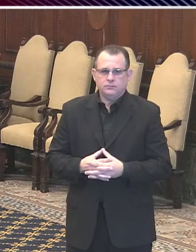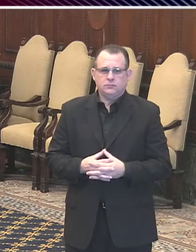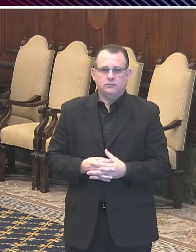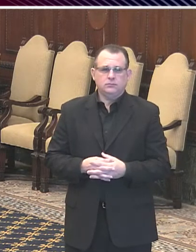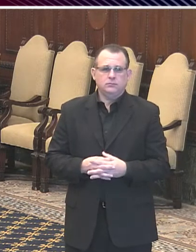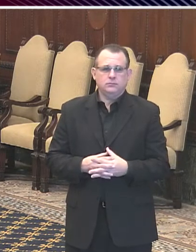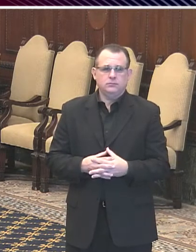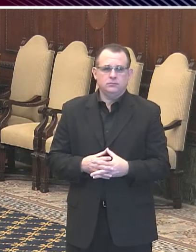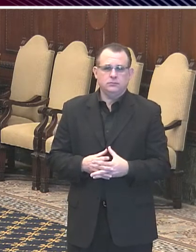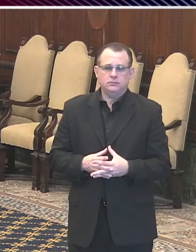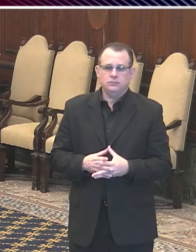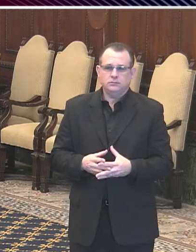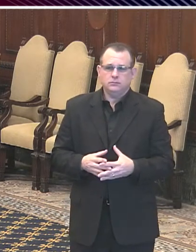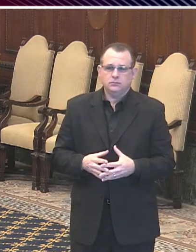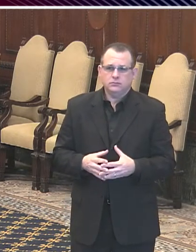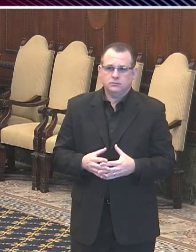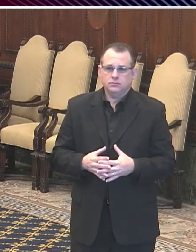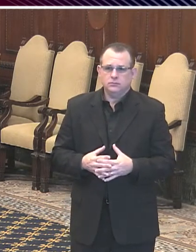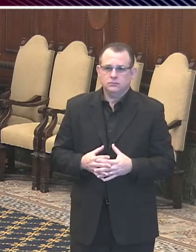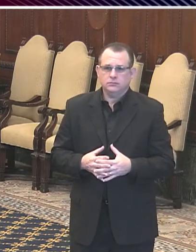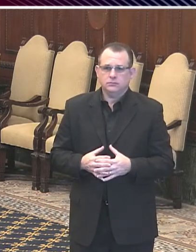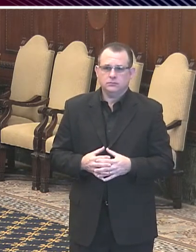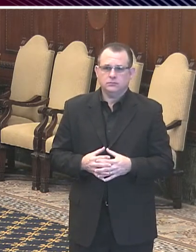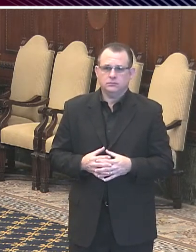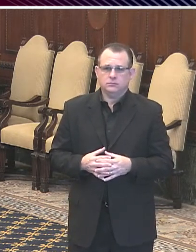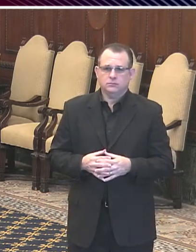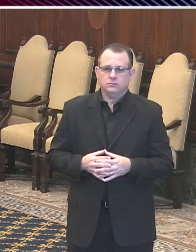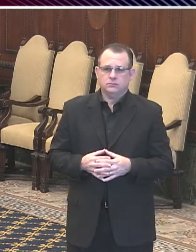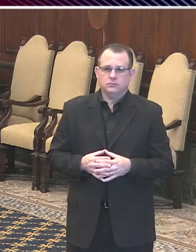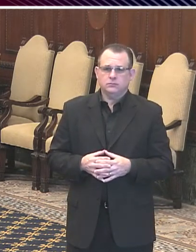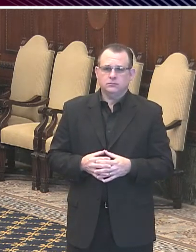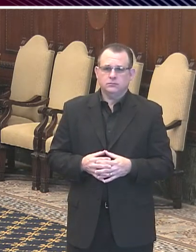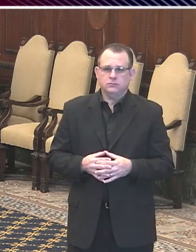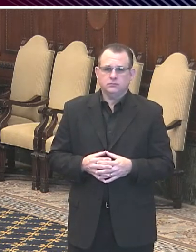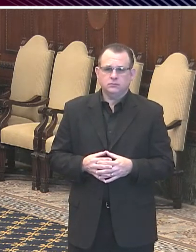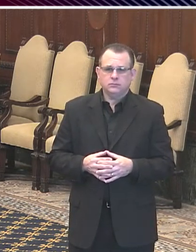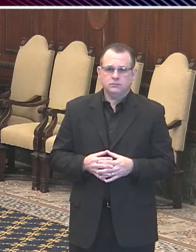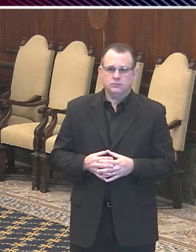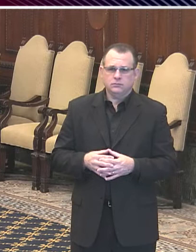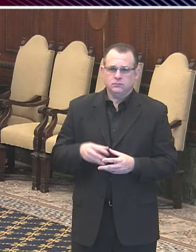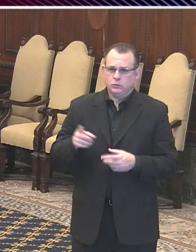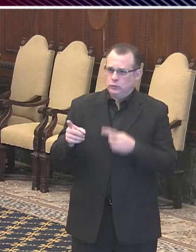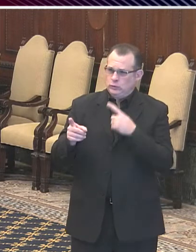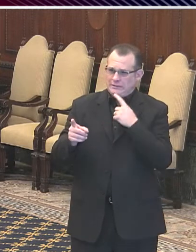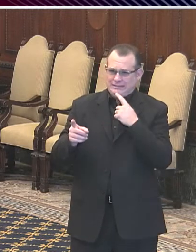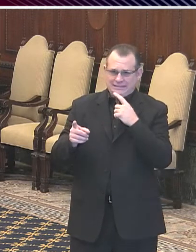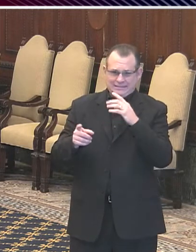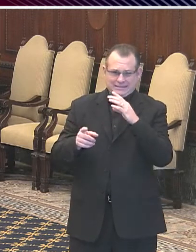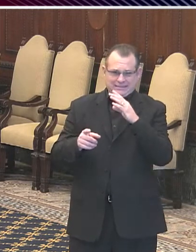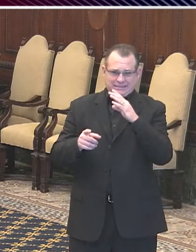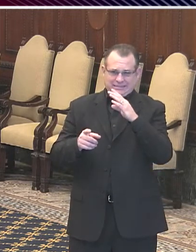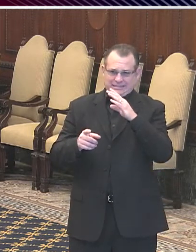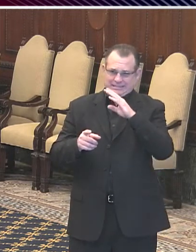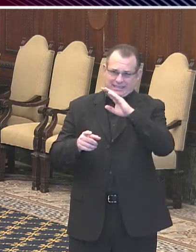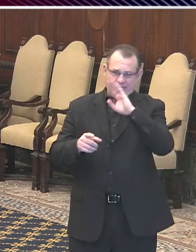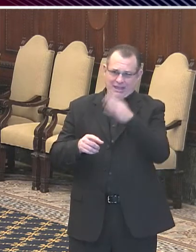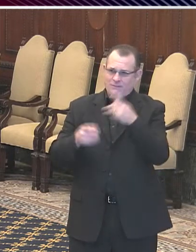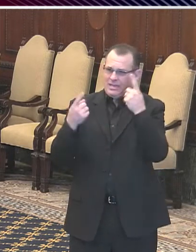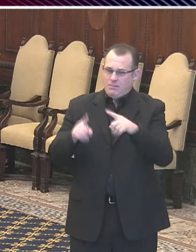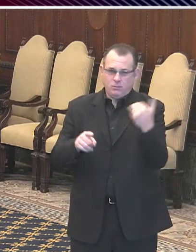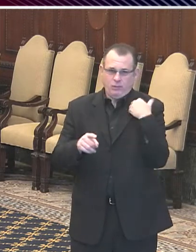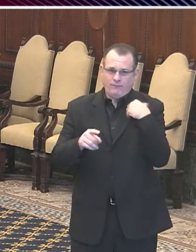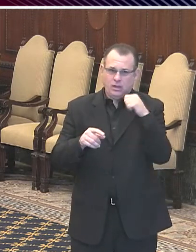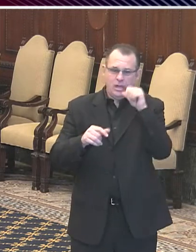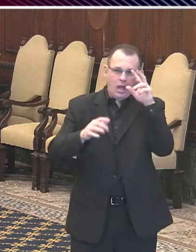and the citizens of Philadelphia an idea of how unprecedented this is. And when you were talking about effects that this could